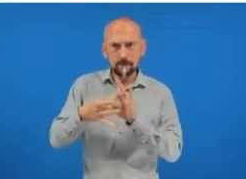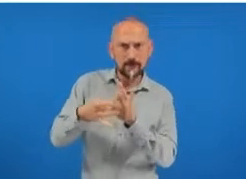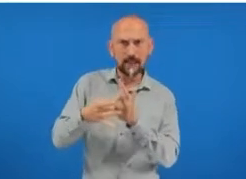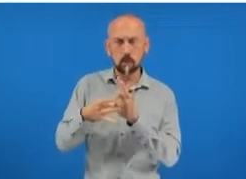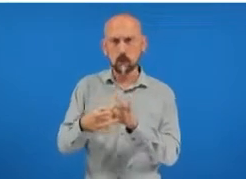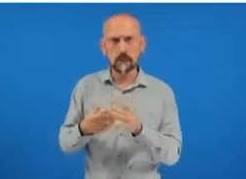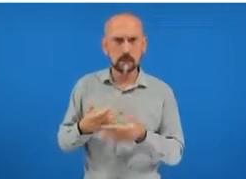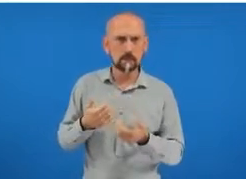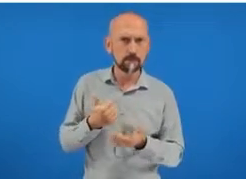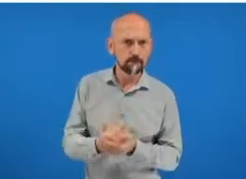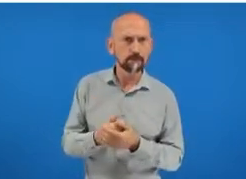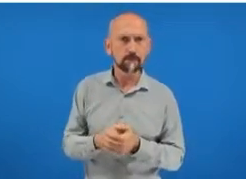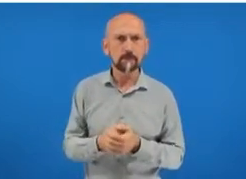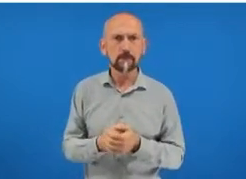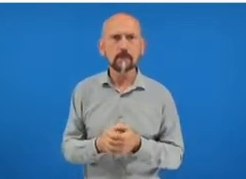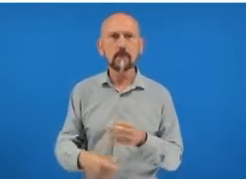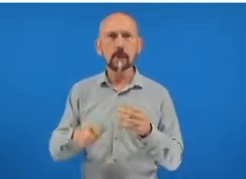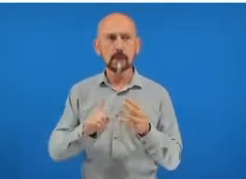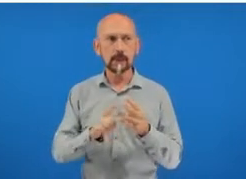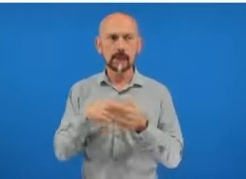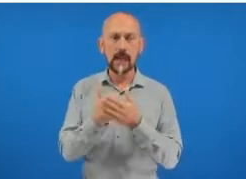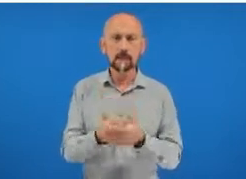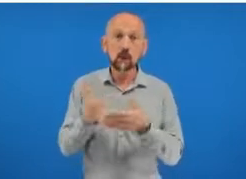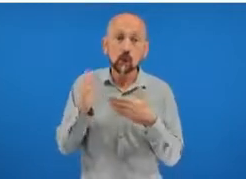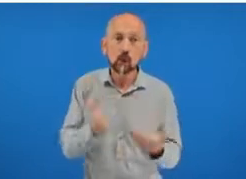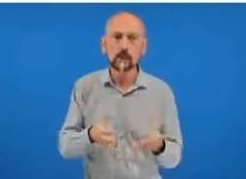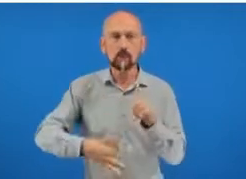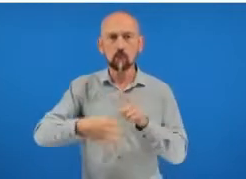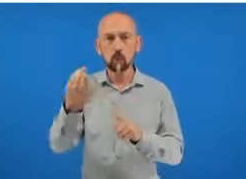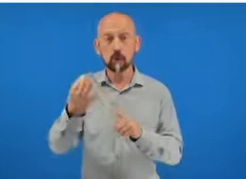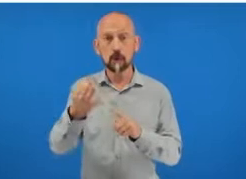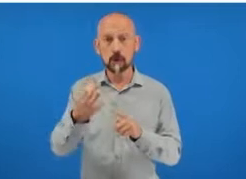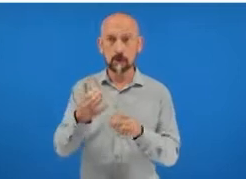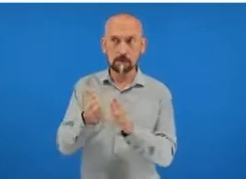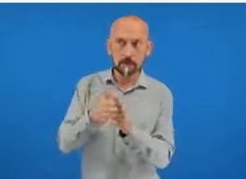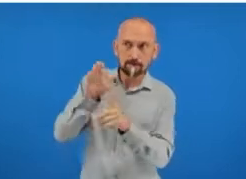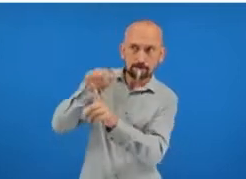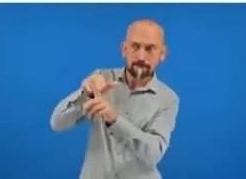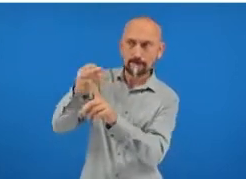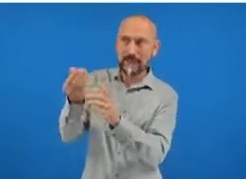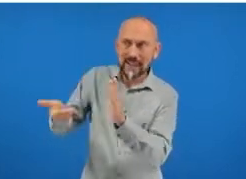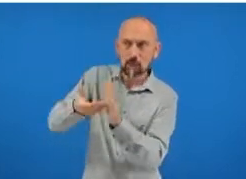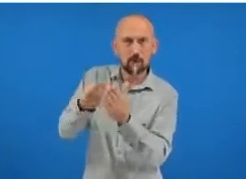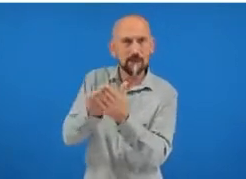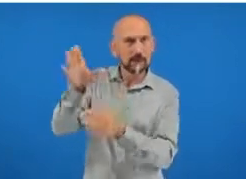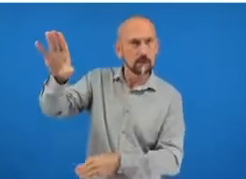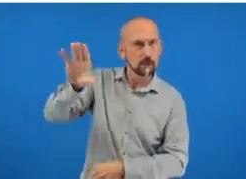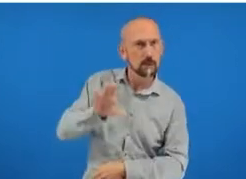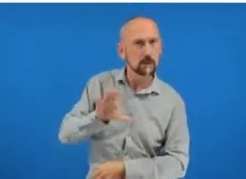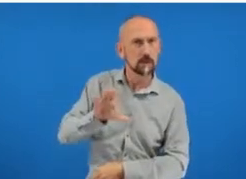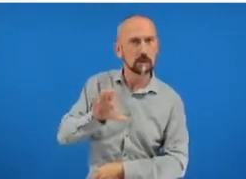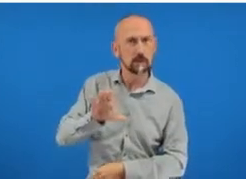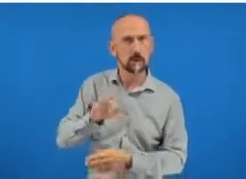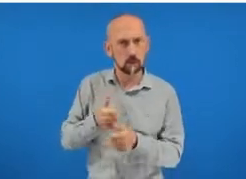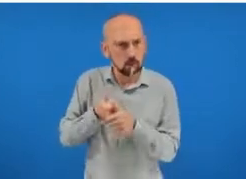services to improve and releases extra investment for mental health services. And I'm going to talk about